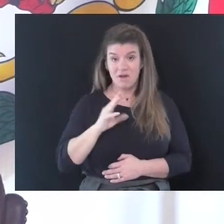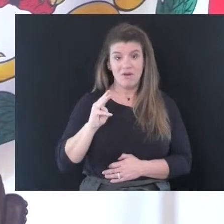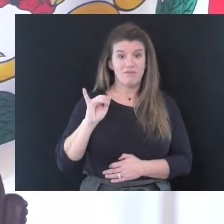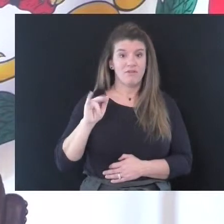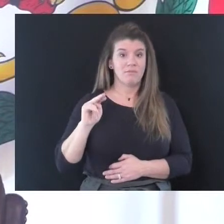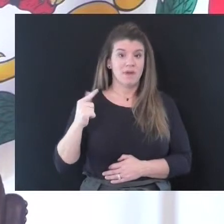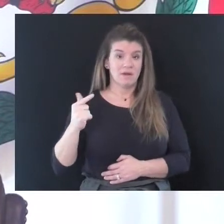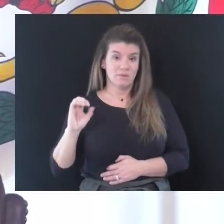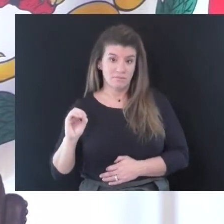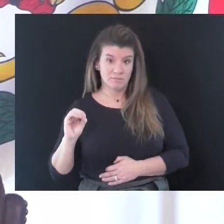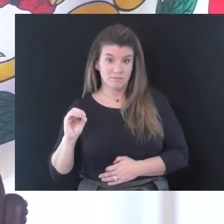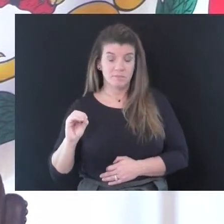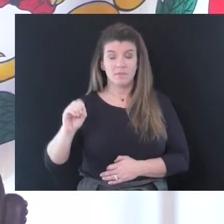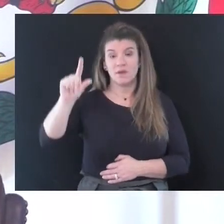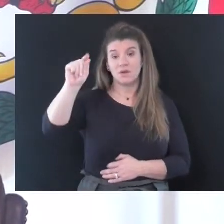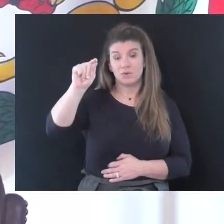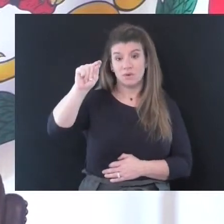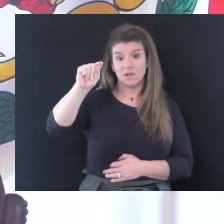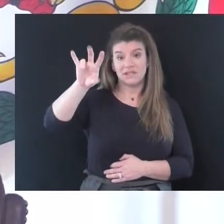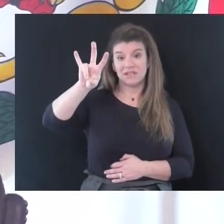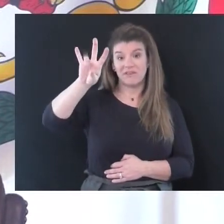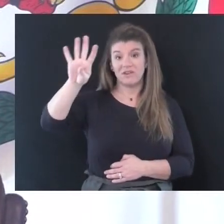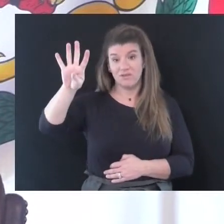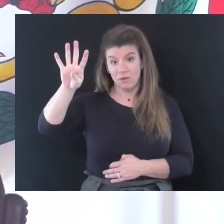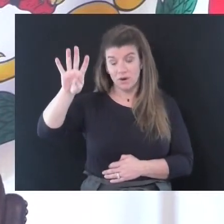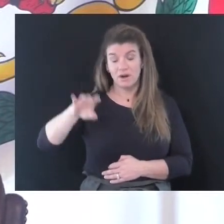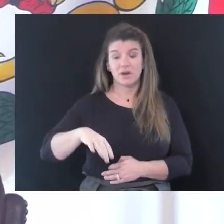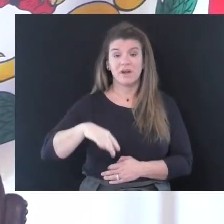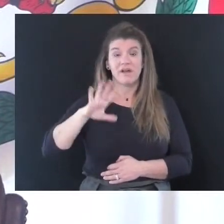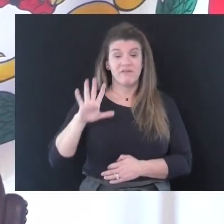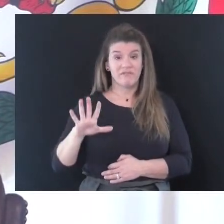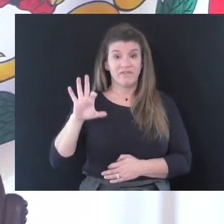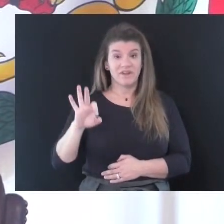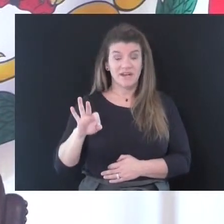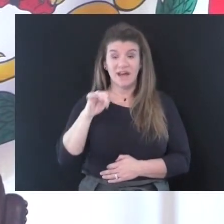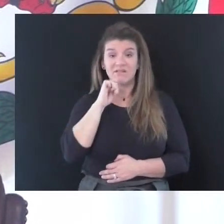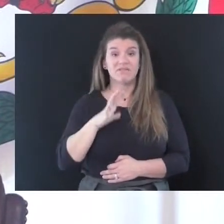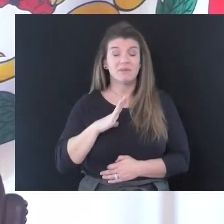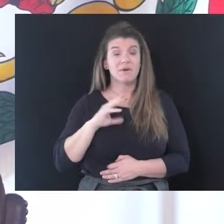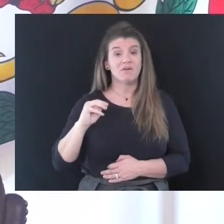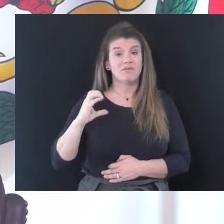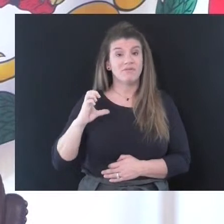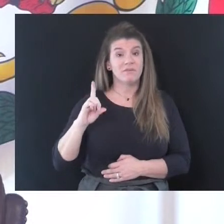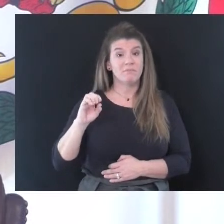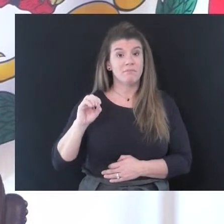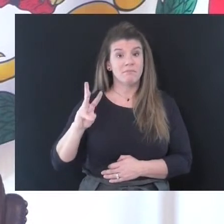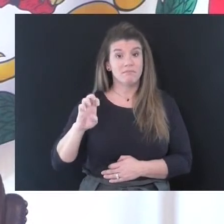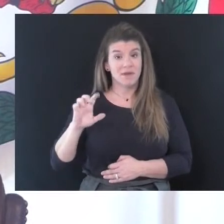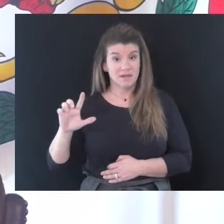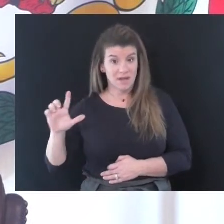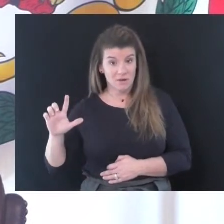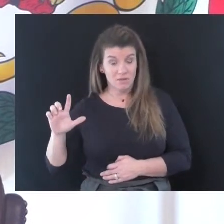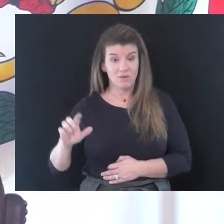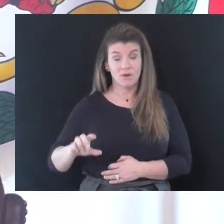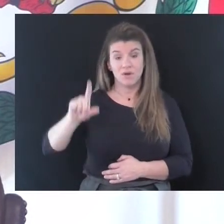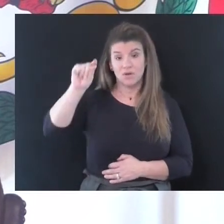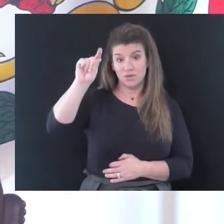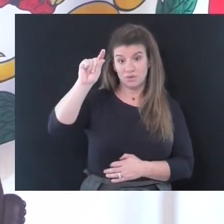Mingo County. Our 2,074th death, a 59-year-old female from McDowell County.